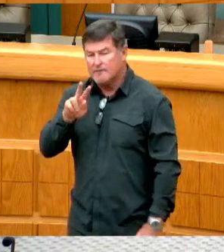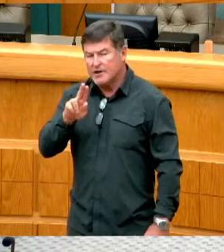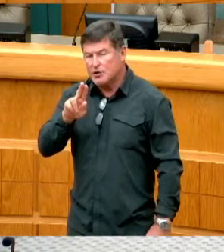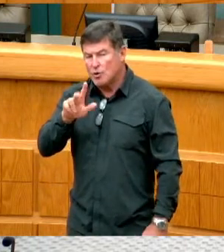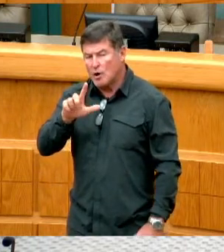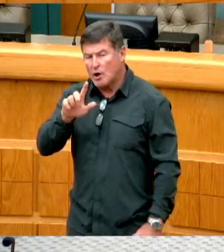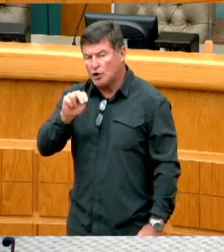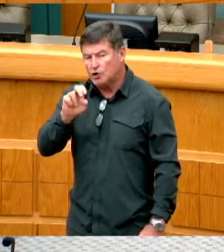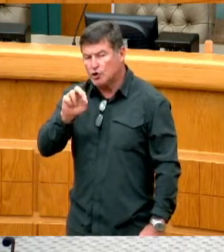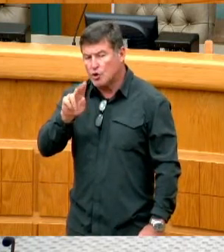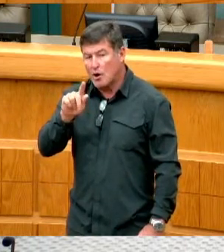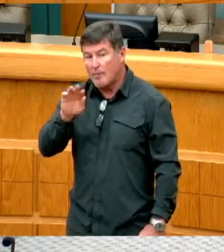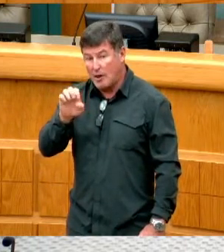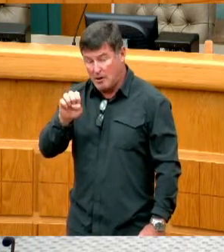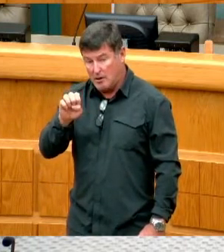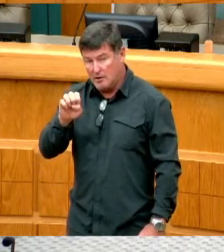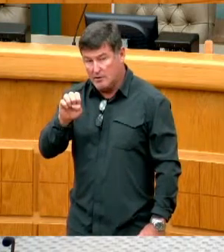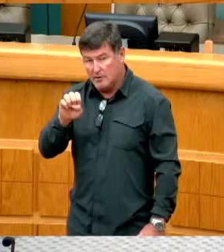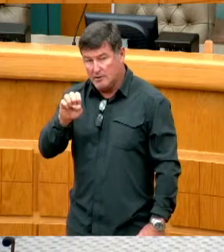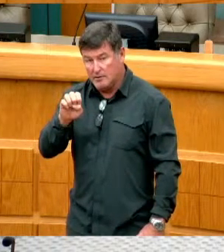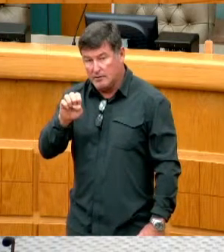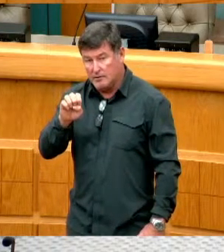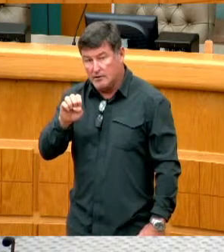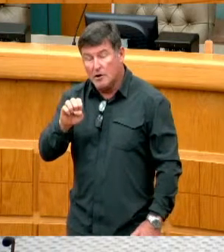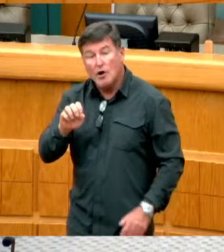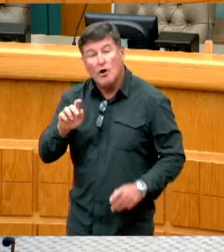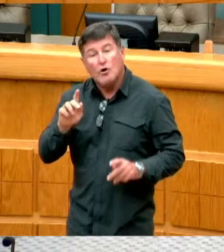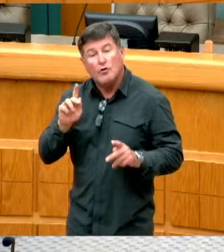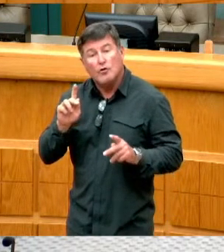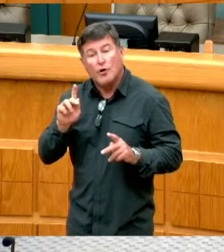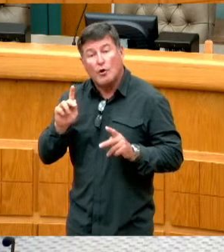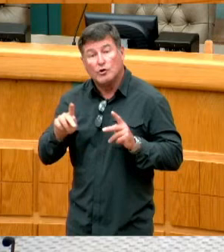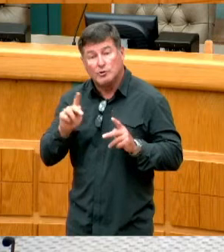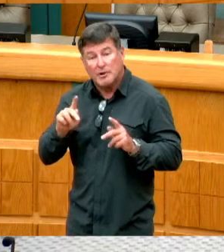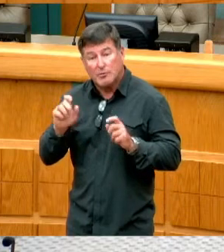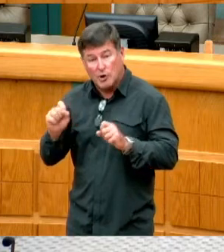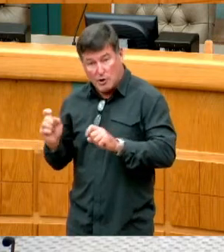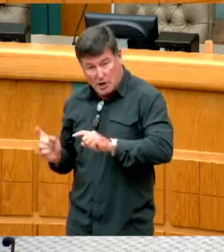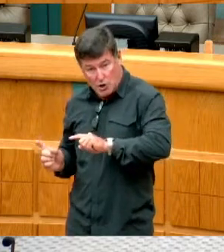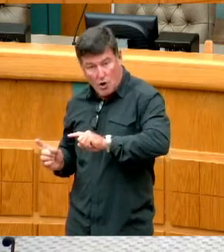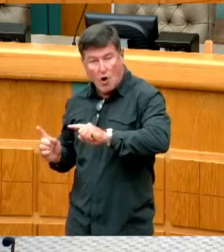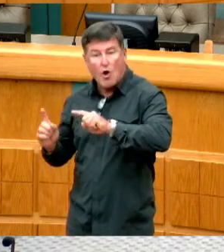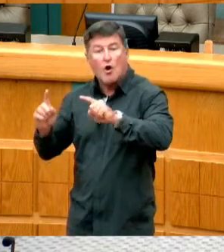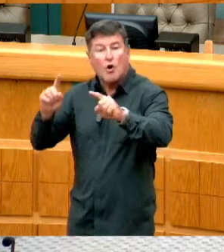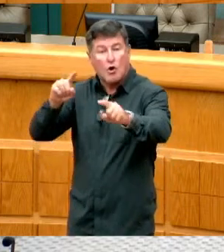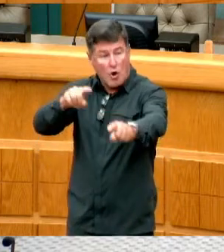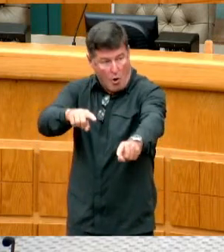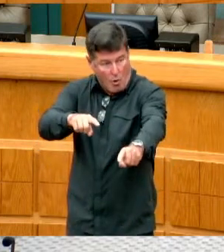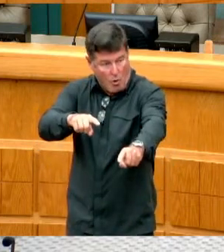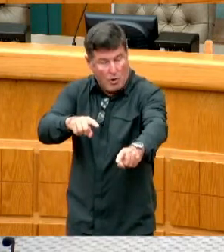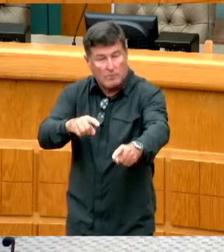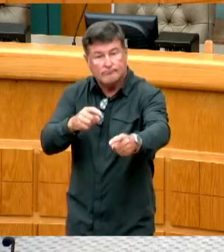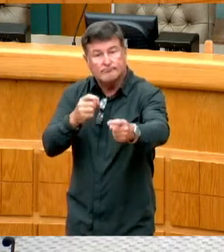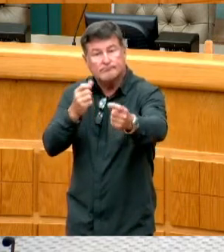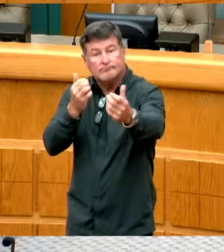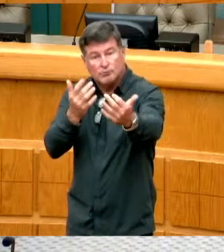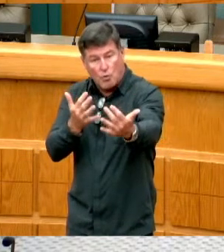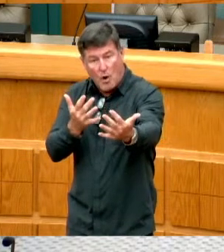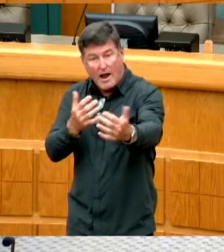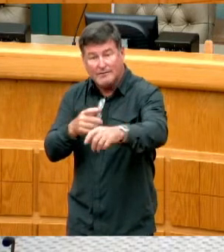vulnerable who have the capability to get in a car and wait a long time. Even though we can